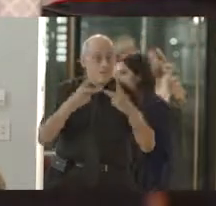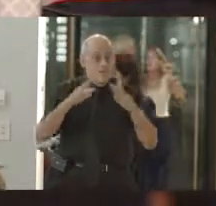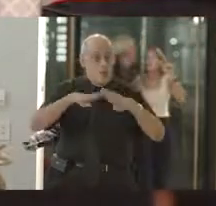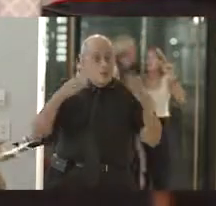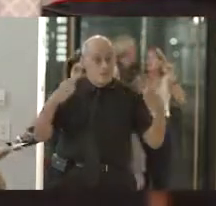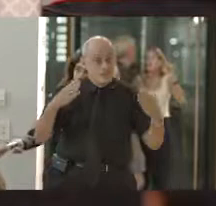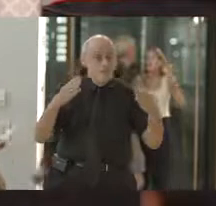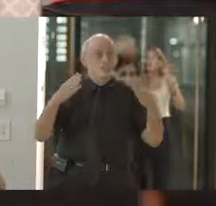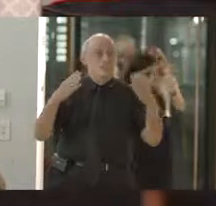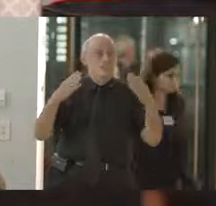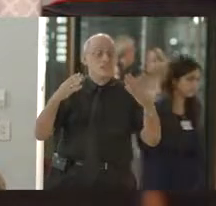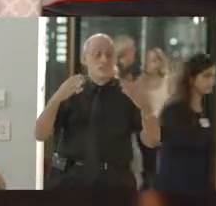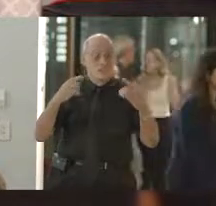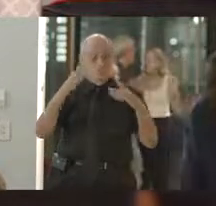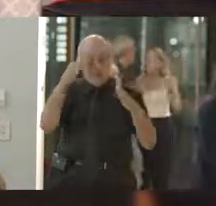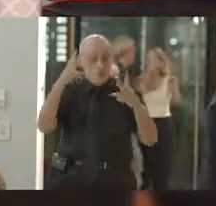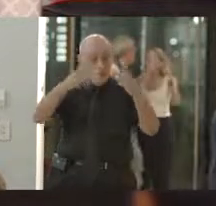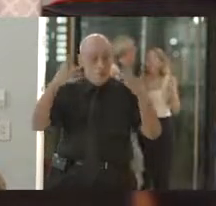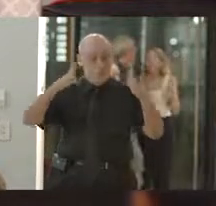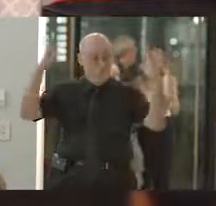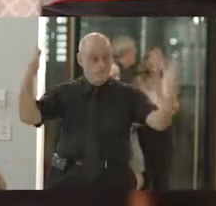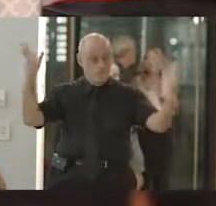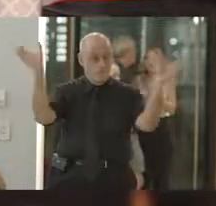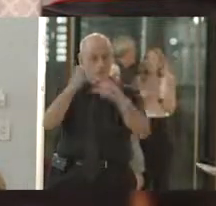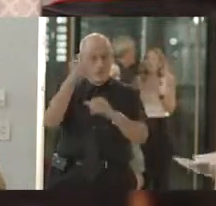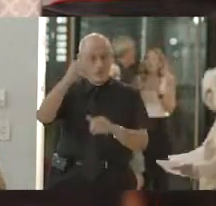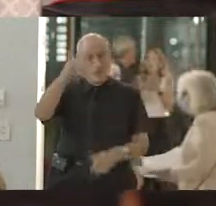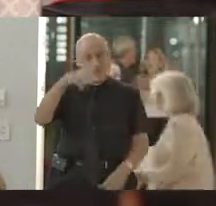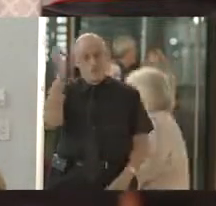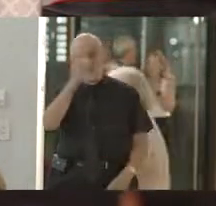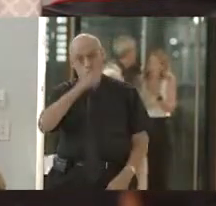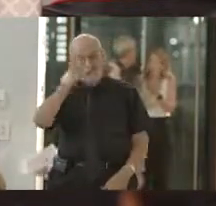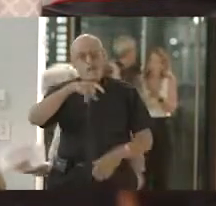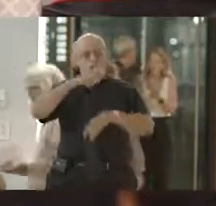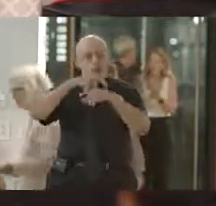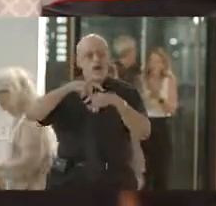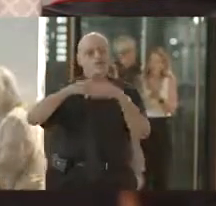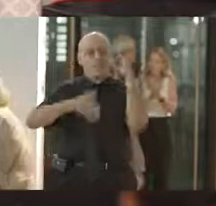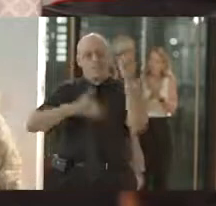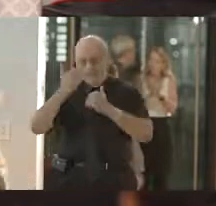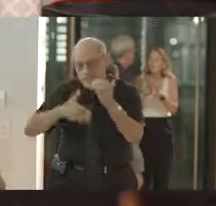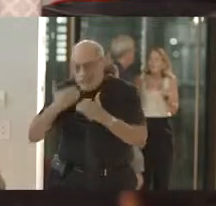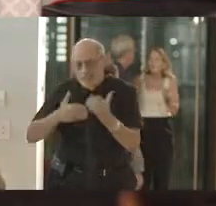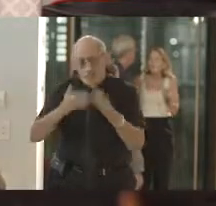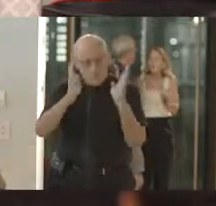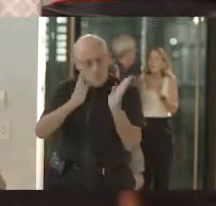of 1.3 miles long. This is an incredibly large project. So the timing and sequencing of